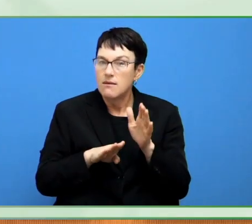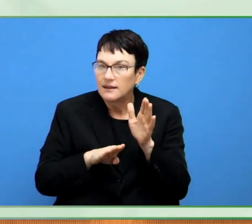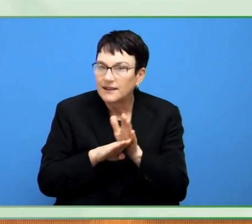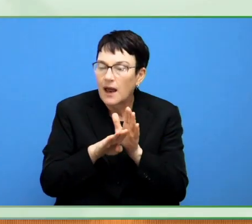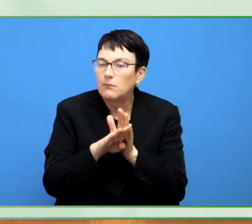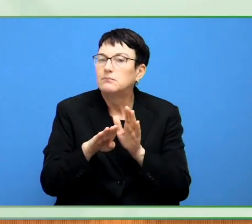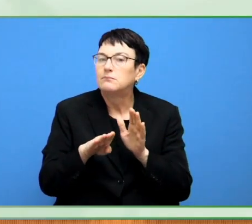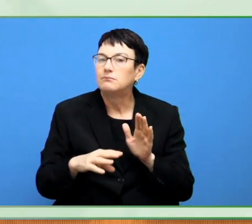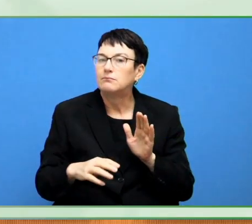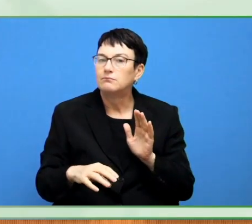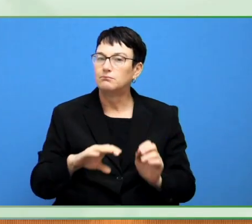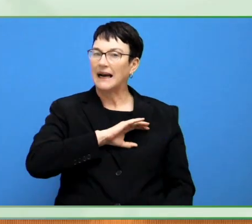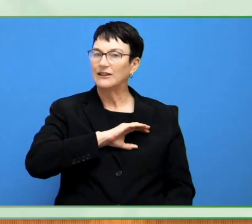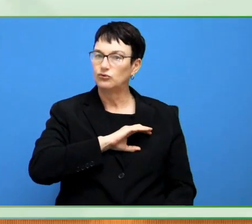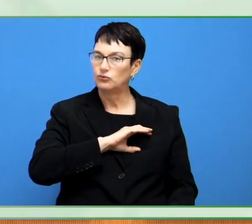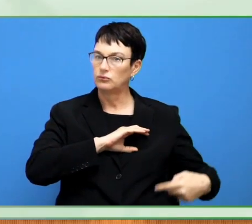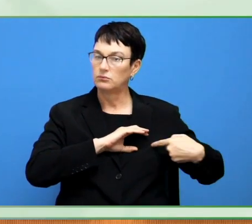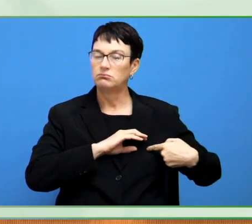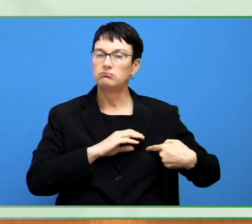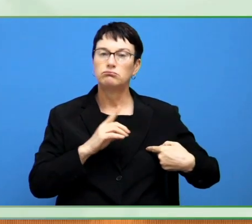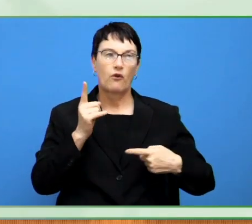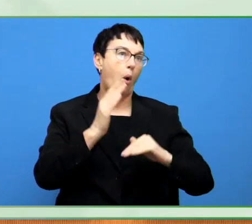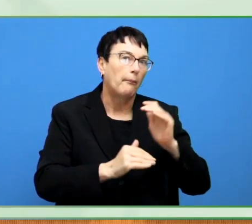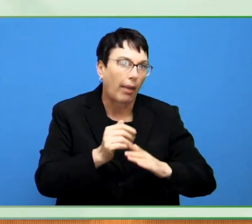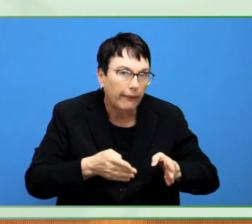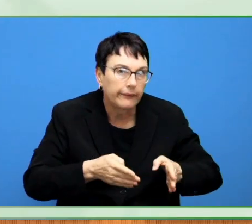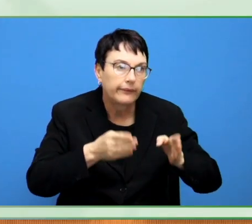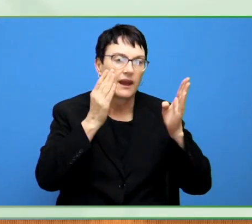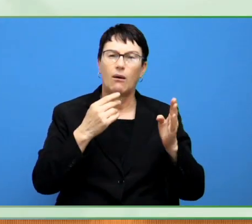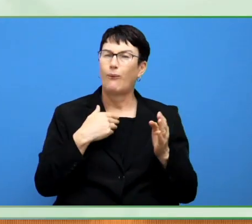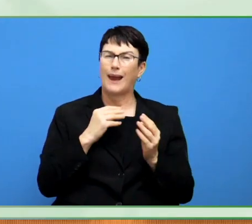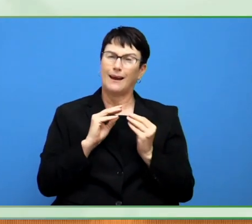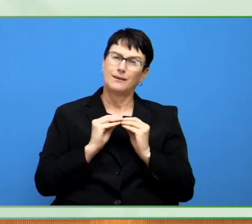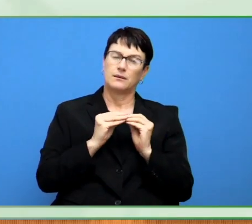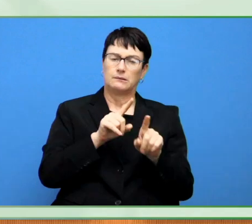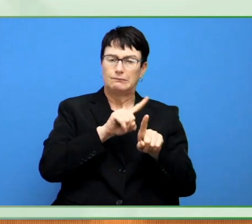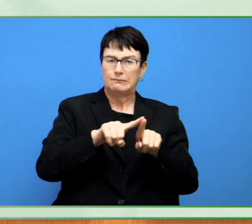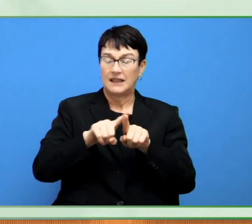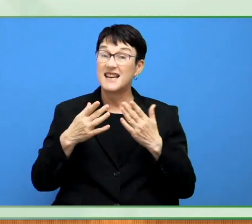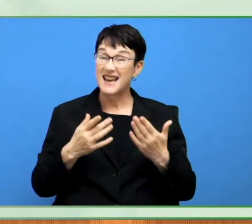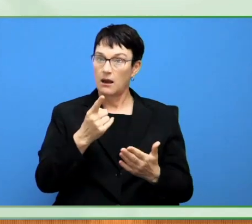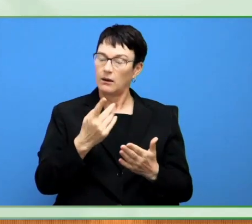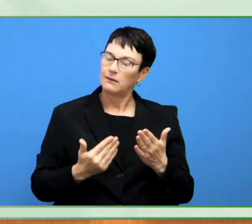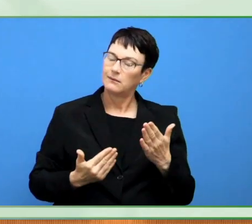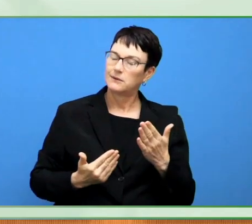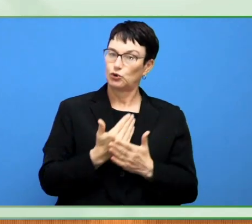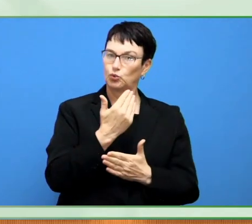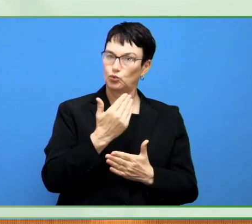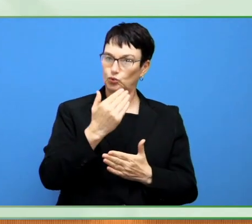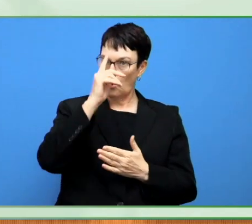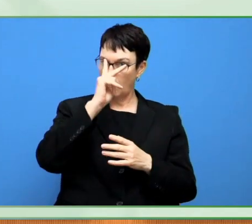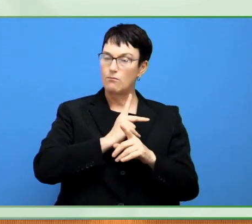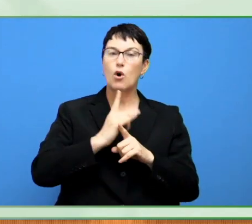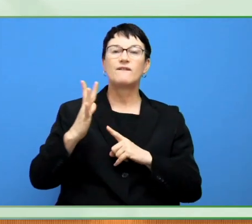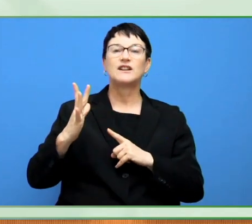professionals that are starting their journey, that are starting their learning path, how to recognize the knowledge in a specific